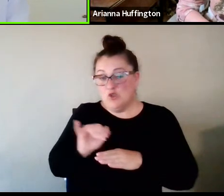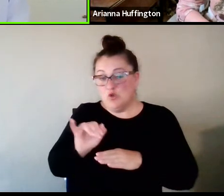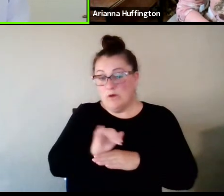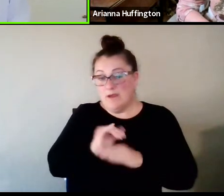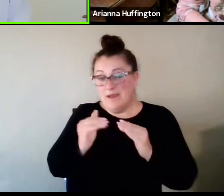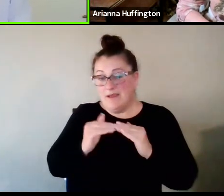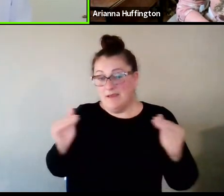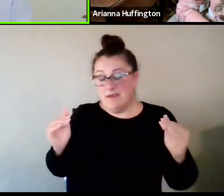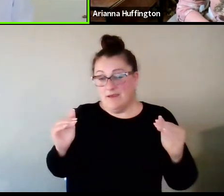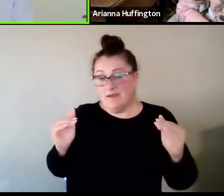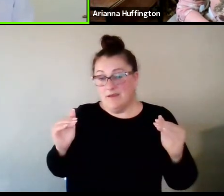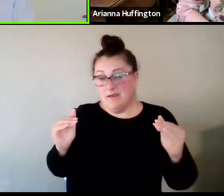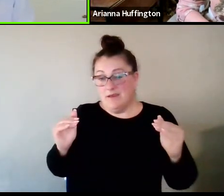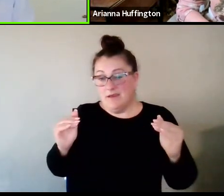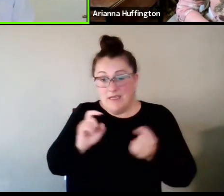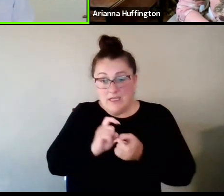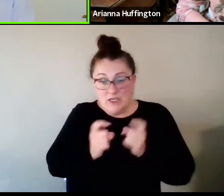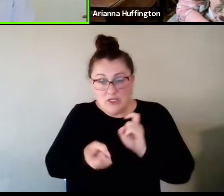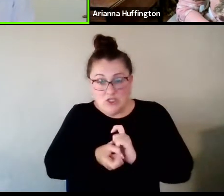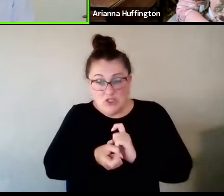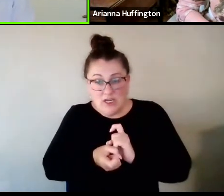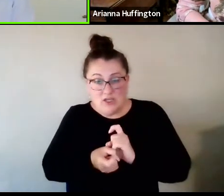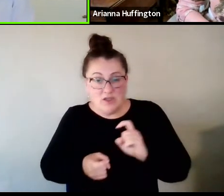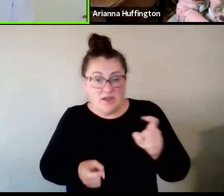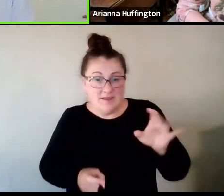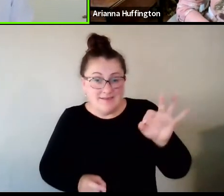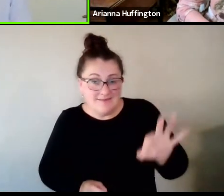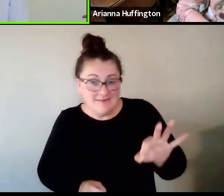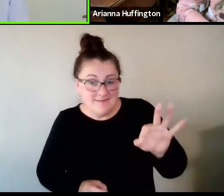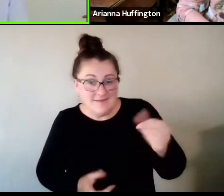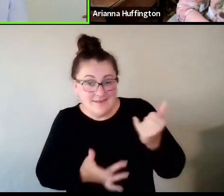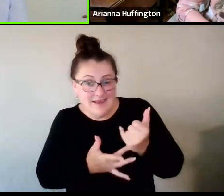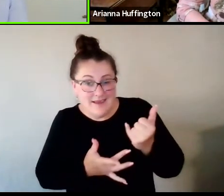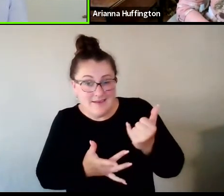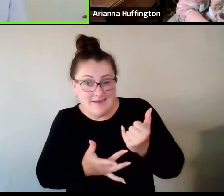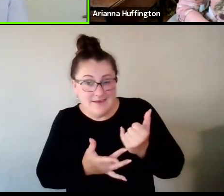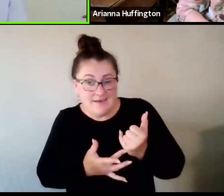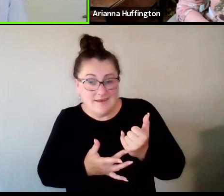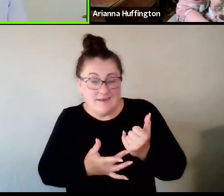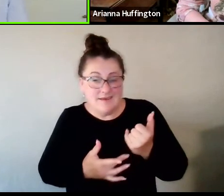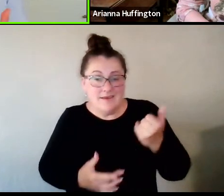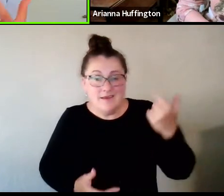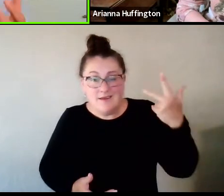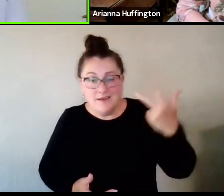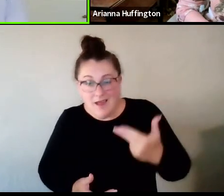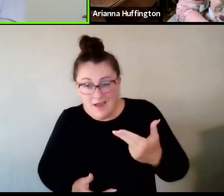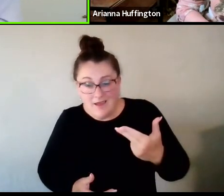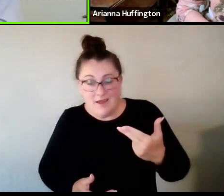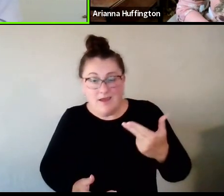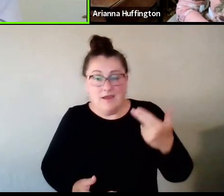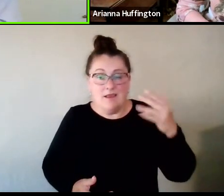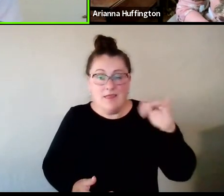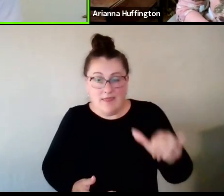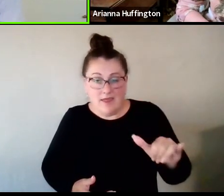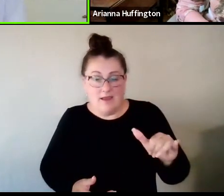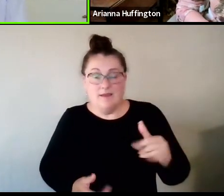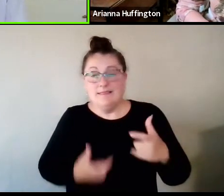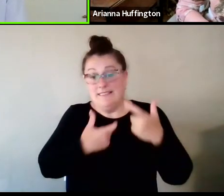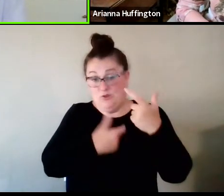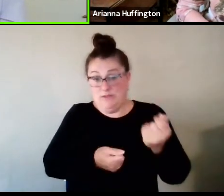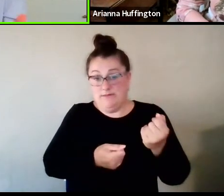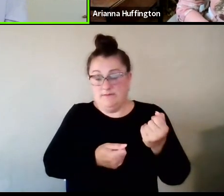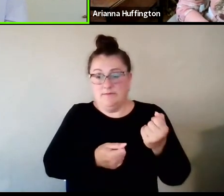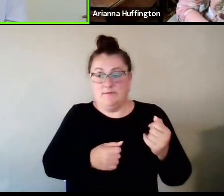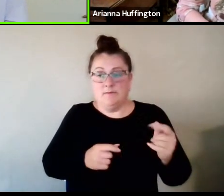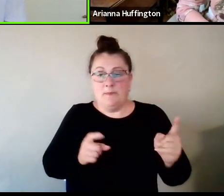example, in apparel, that you can change the dyeing techniques or technology, how cotton is grown and so forth. So I think that's an interesting one.